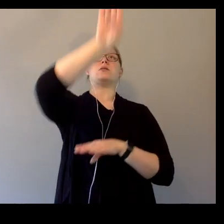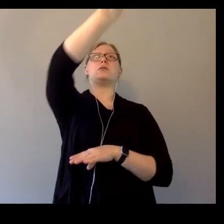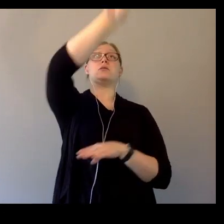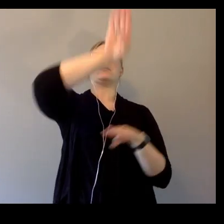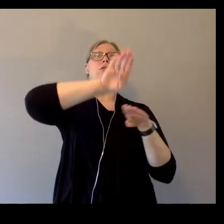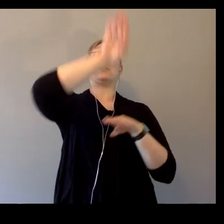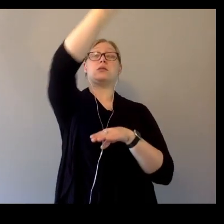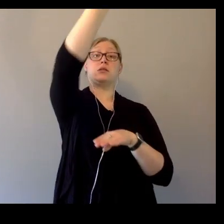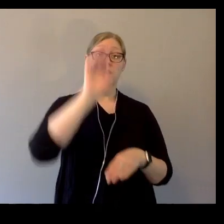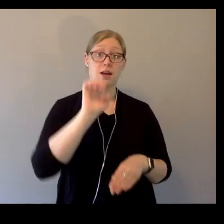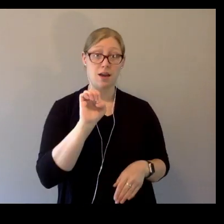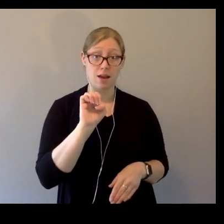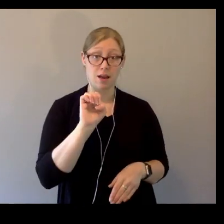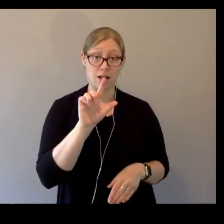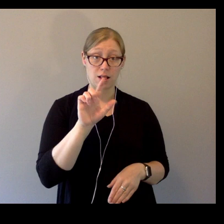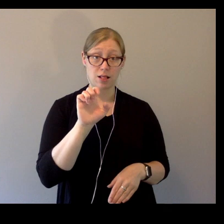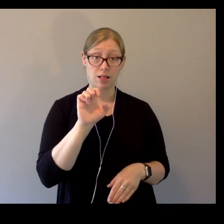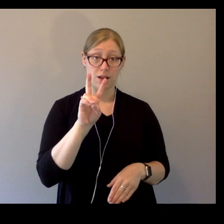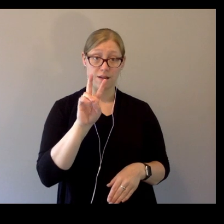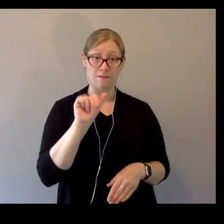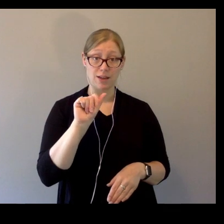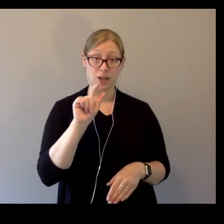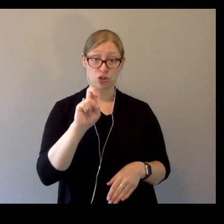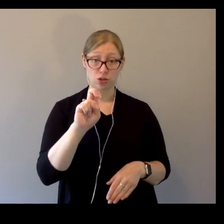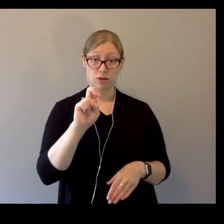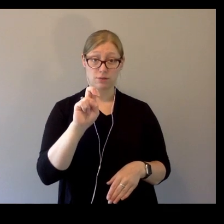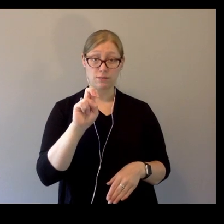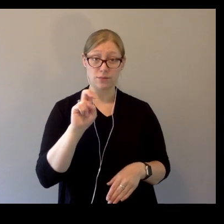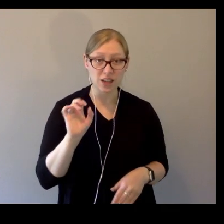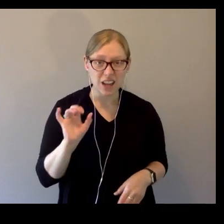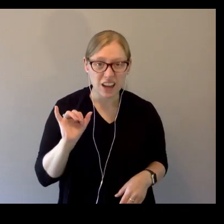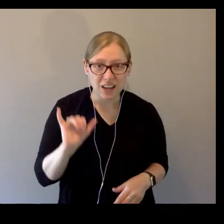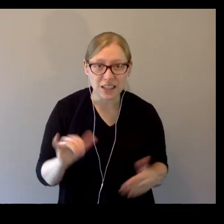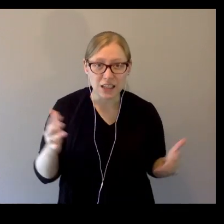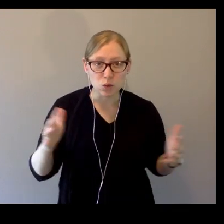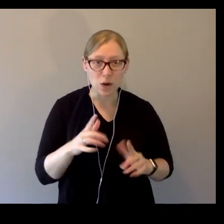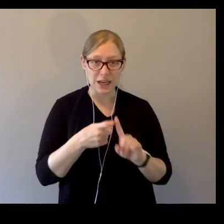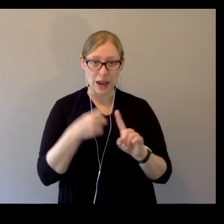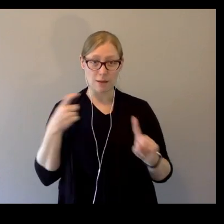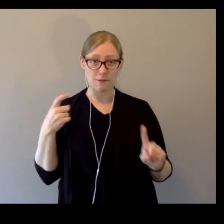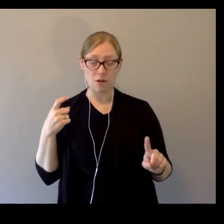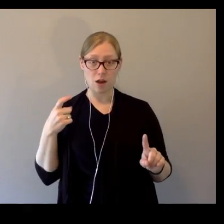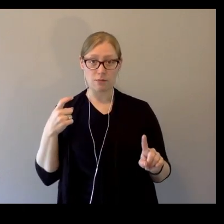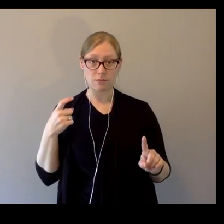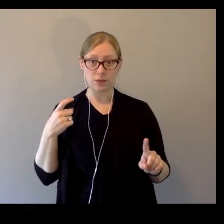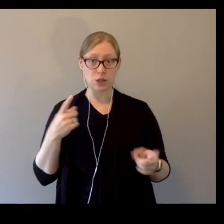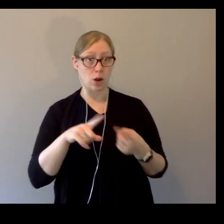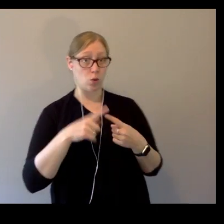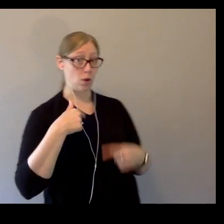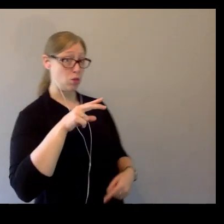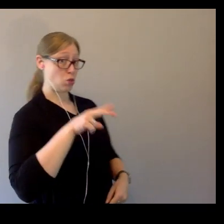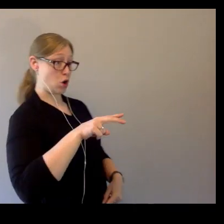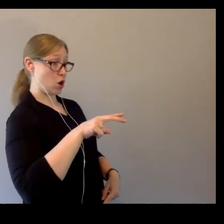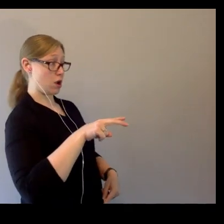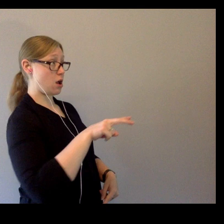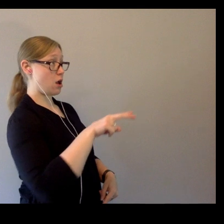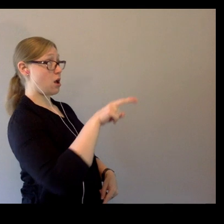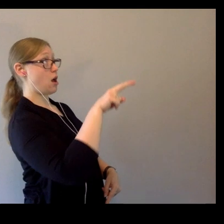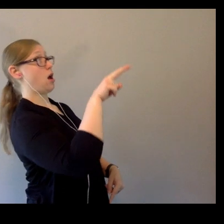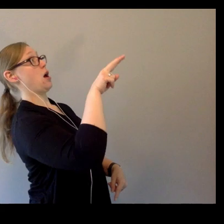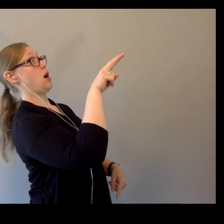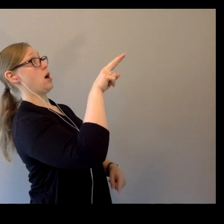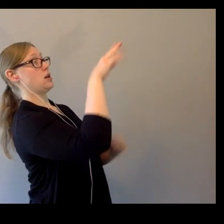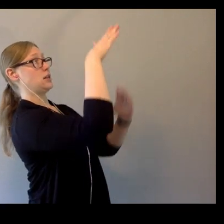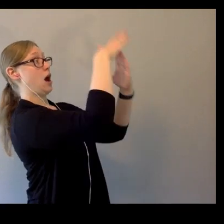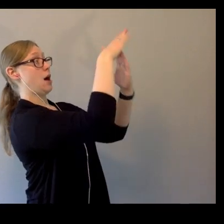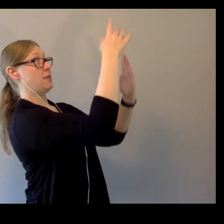of elevation, and because that's what the context that it came from. Depression, okay? So a lot of us